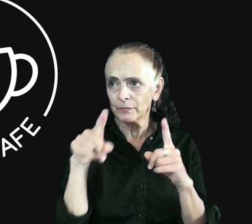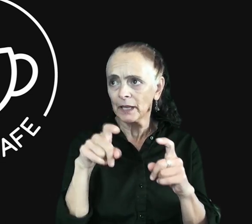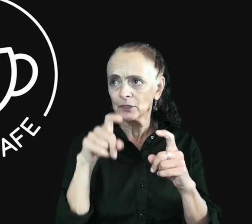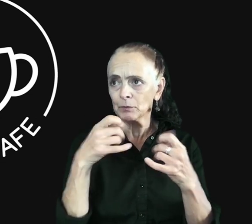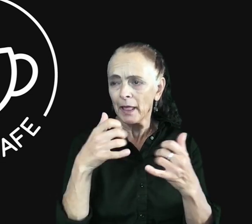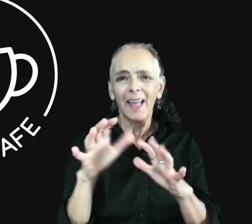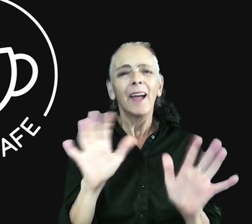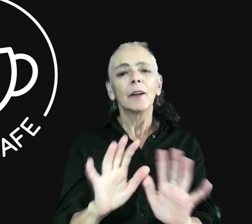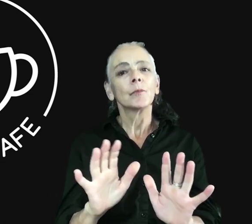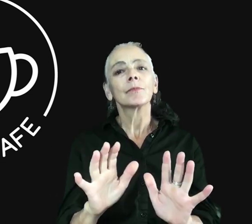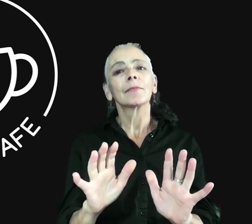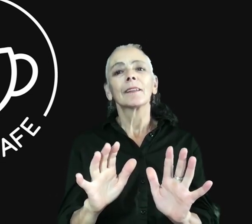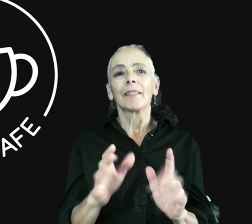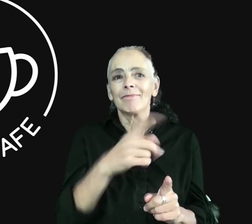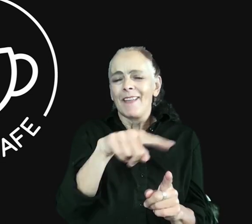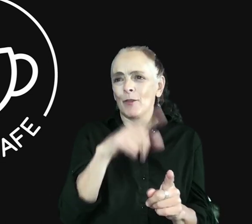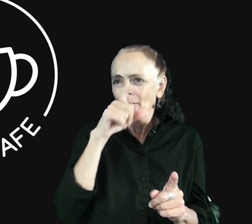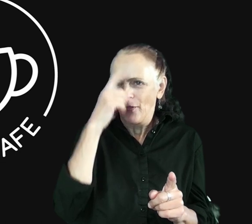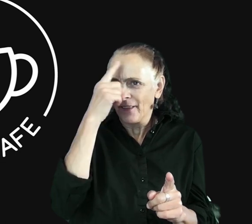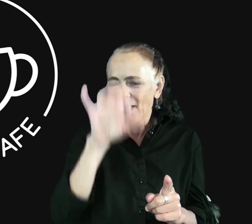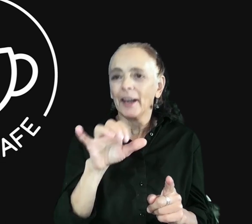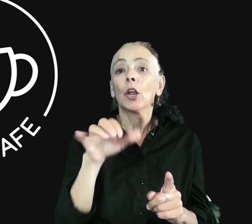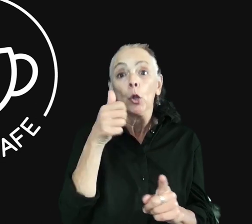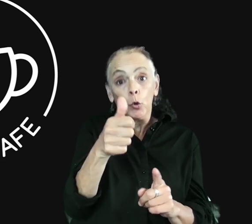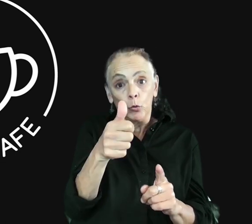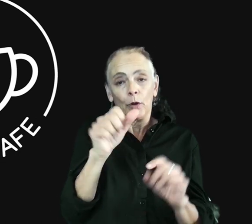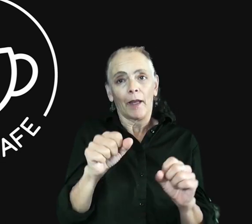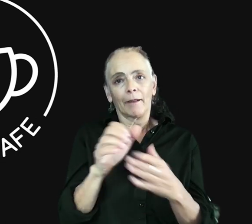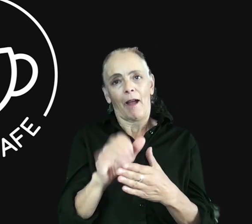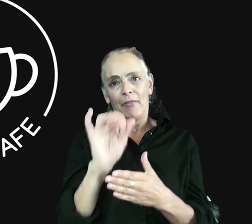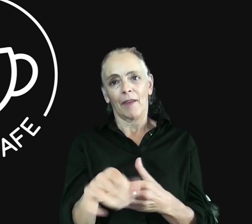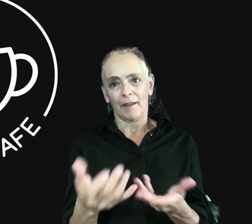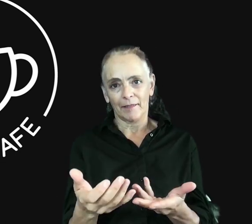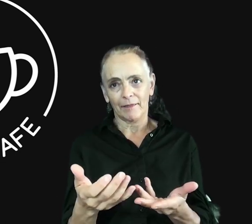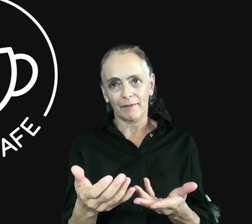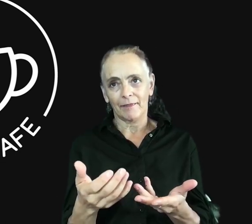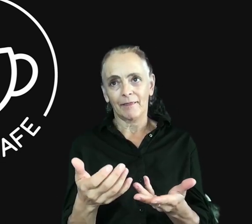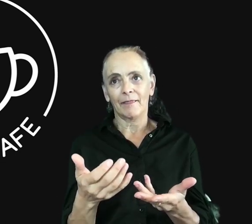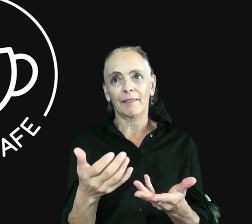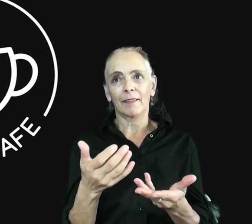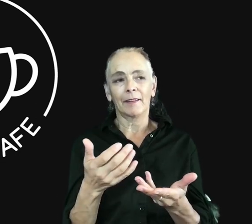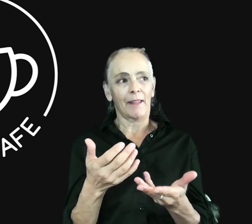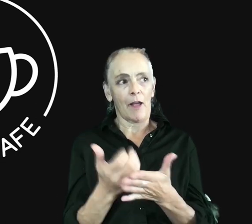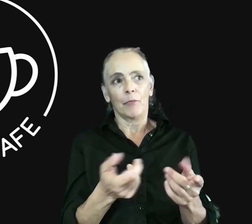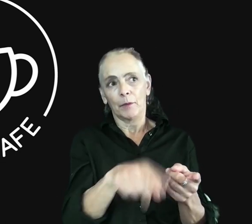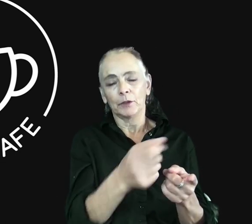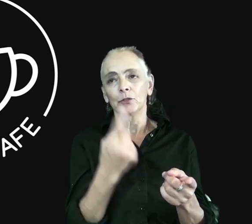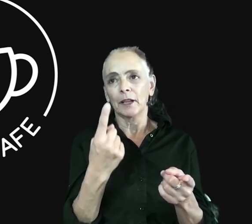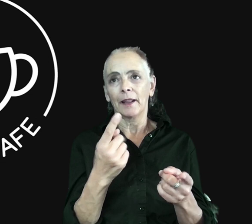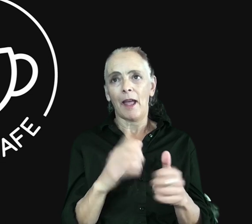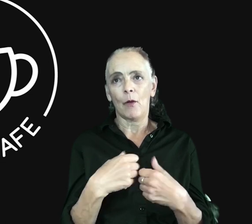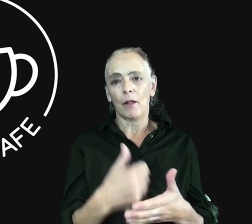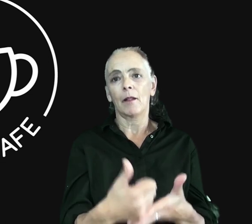of guide that narrative almost with them and help them kind of understand the different ways in which you can provide that assistance and maybe